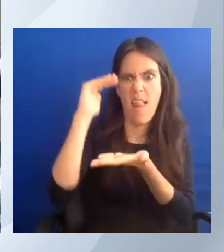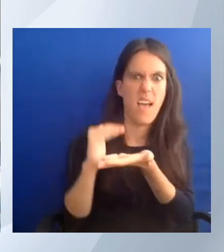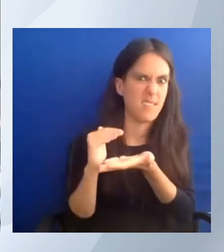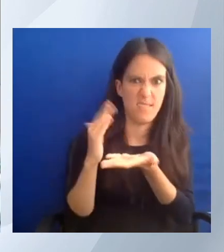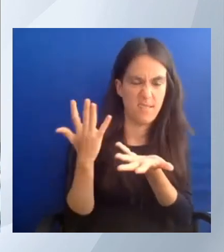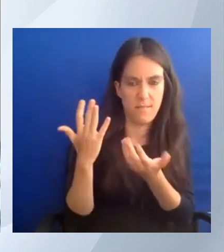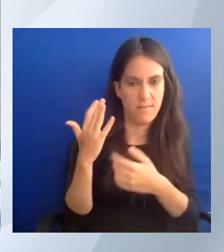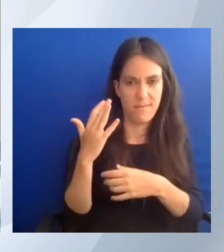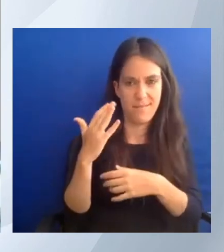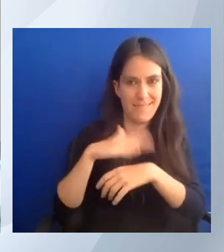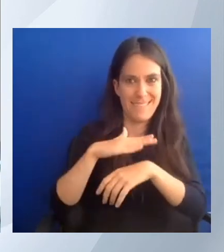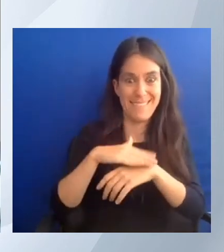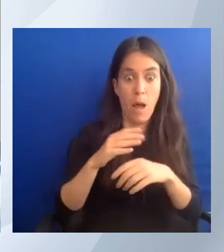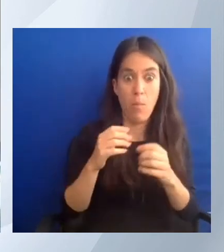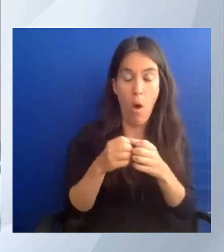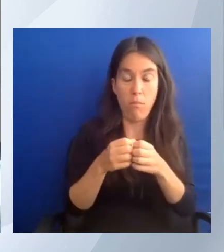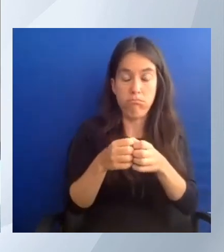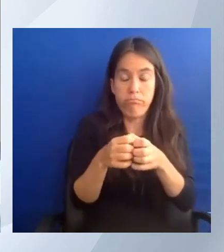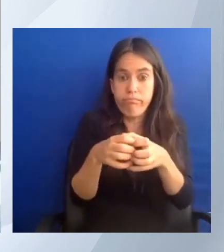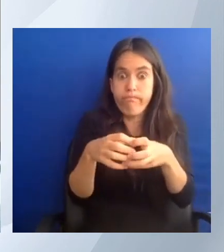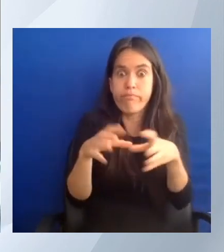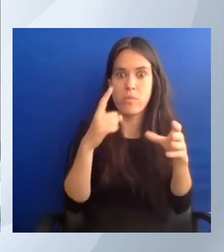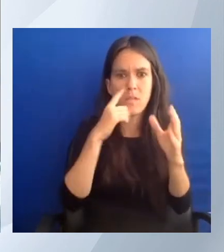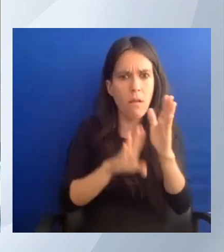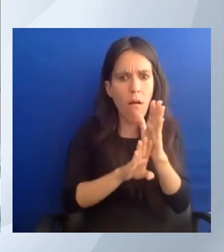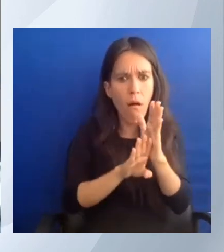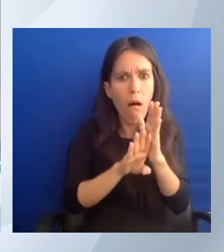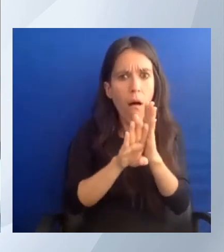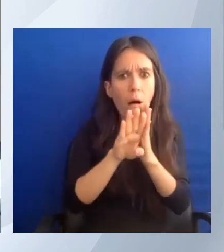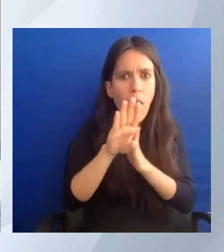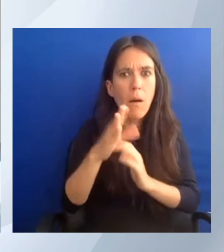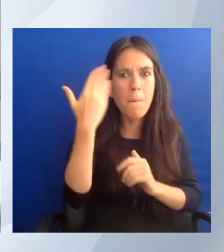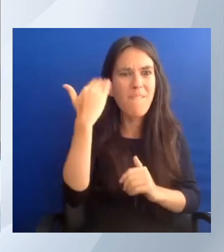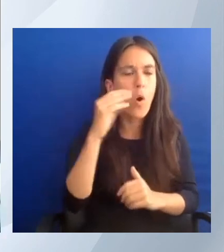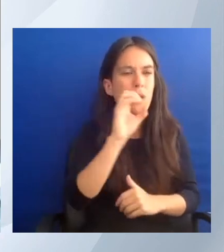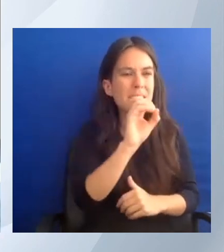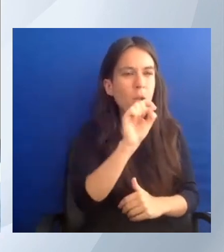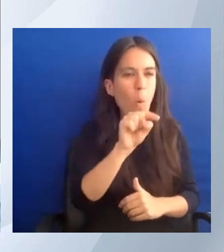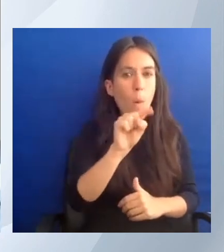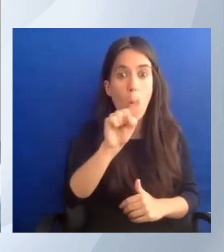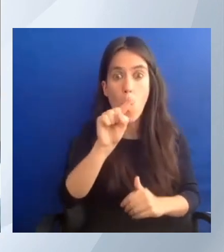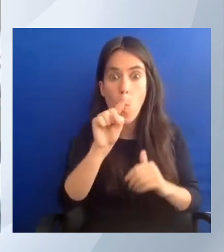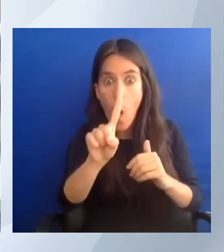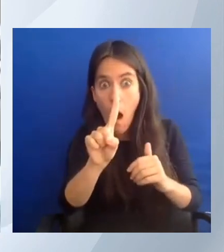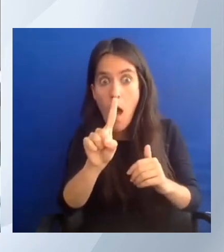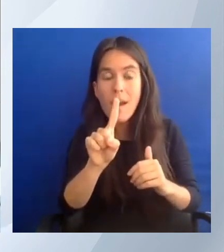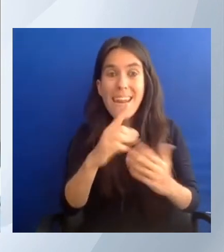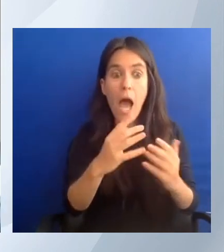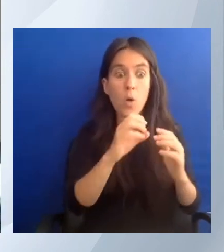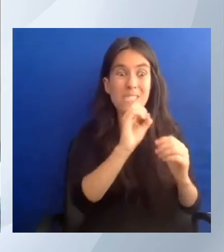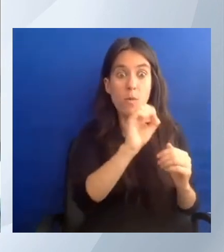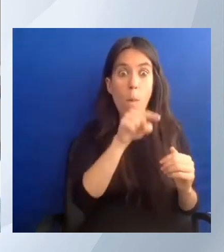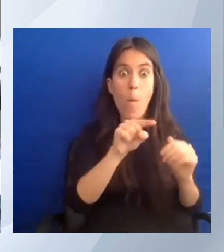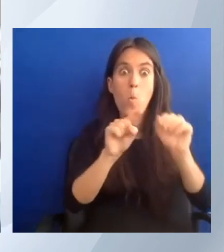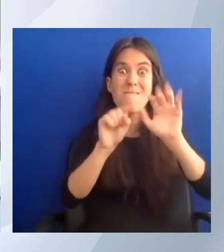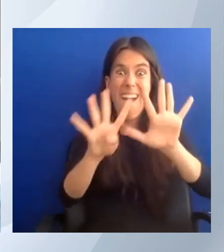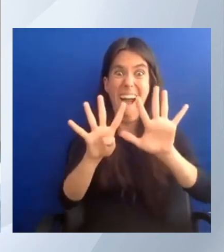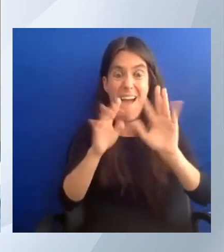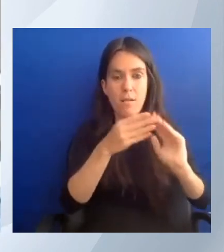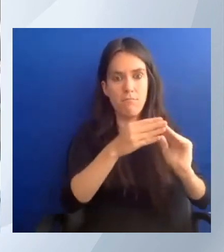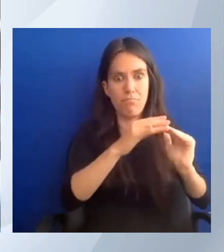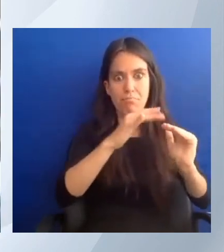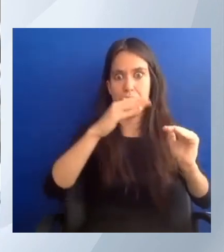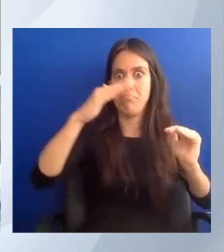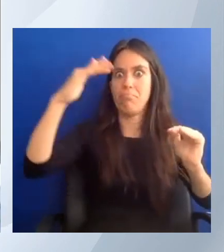see that how it has grown from release 0.1 to 0.9, and we are soon going in